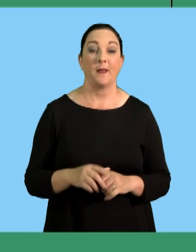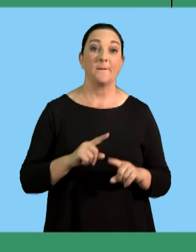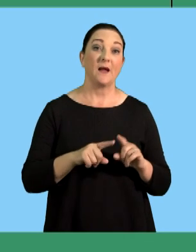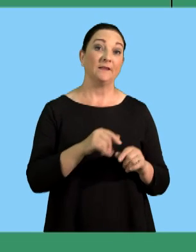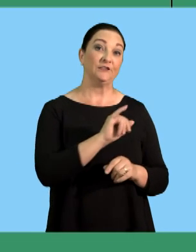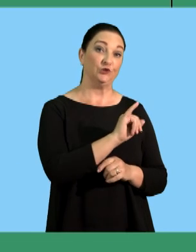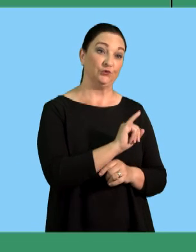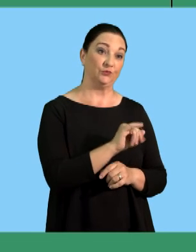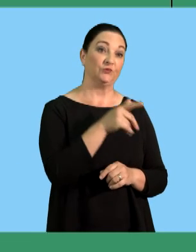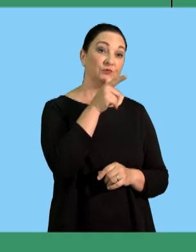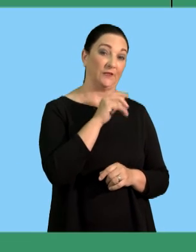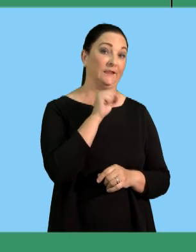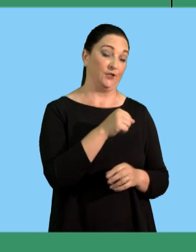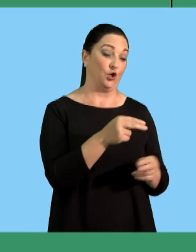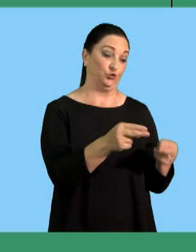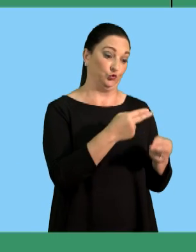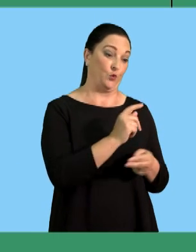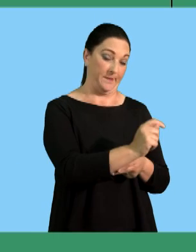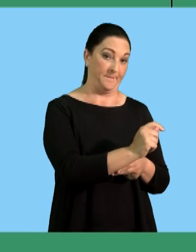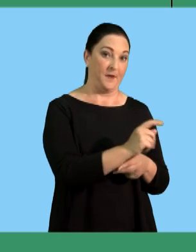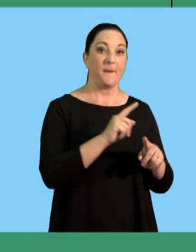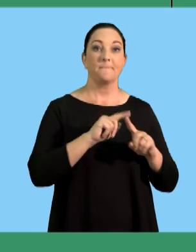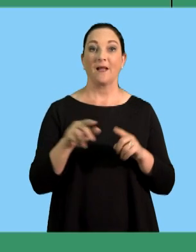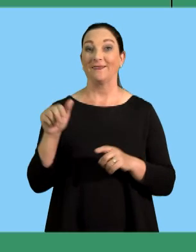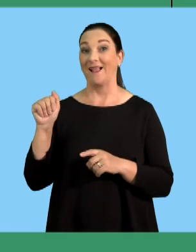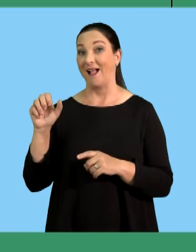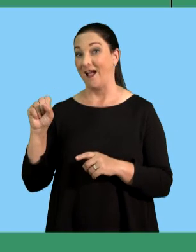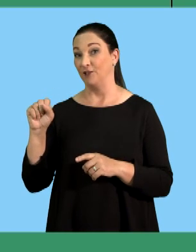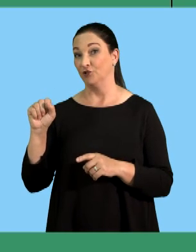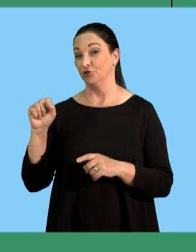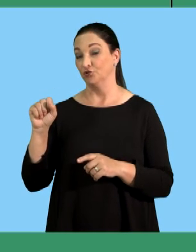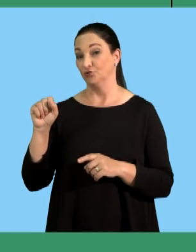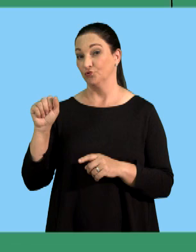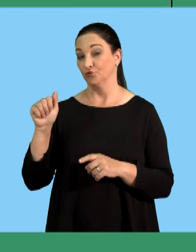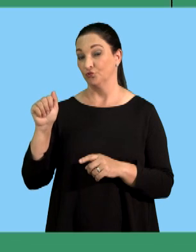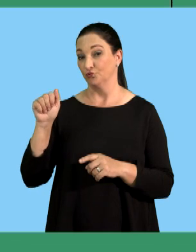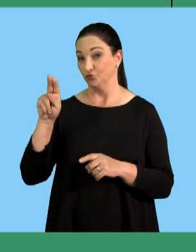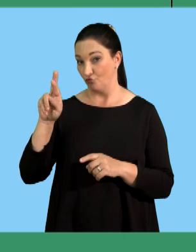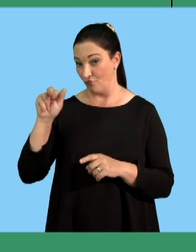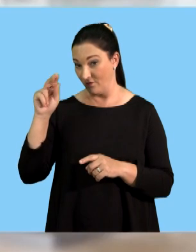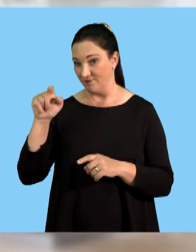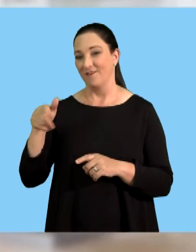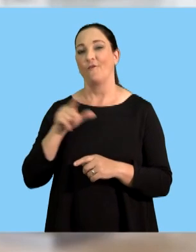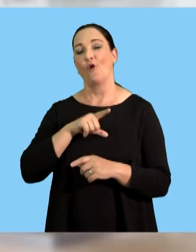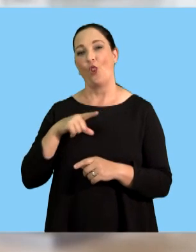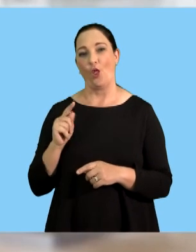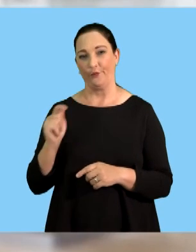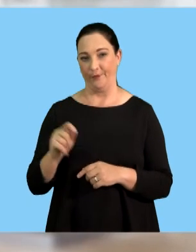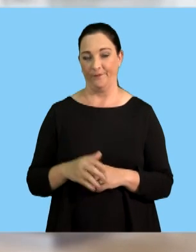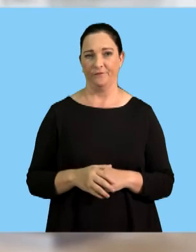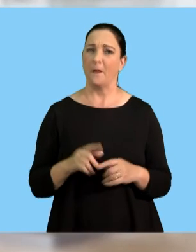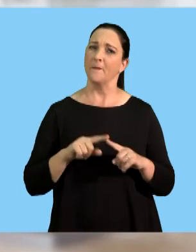again, insurance is applicable to short-term, whereas assurance is applicable to long-term insurance. So with